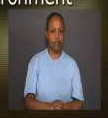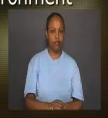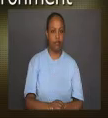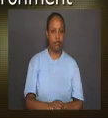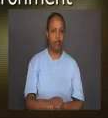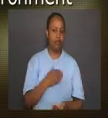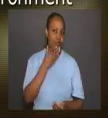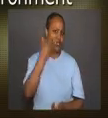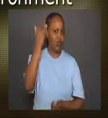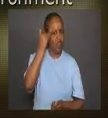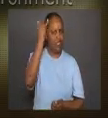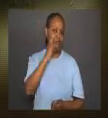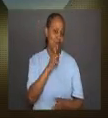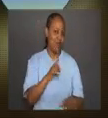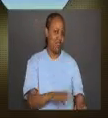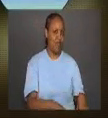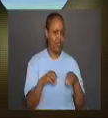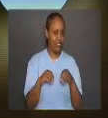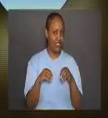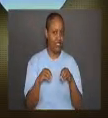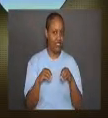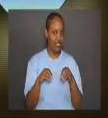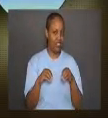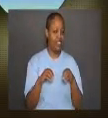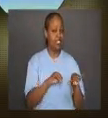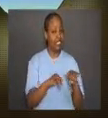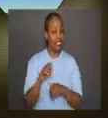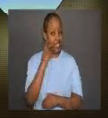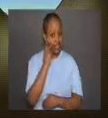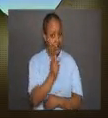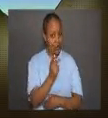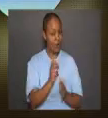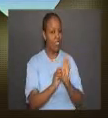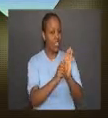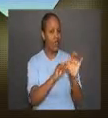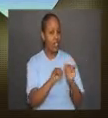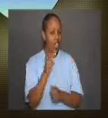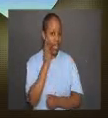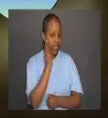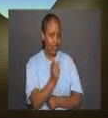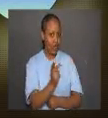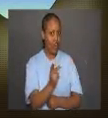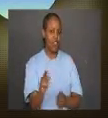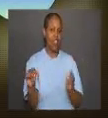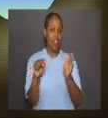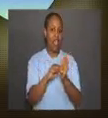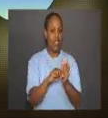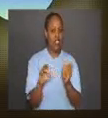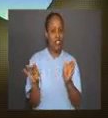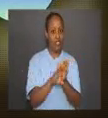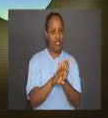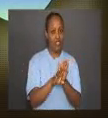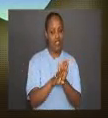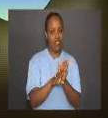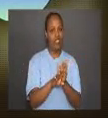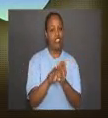Great ideas, students. As we can see from the example of the Nile River Basin,